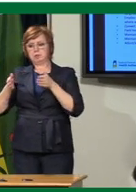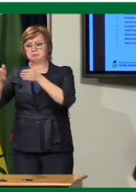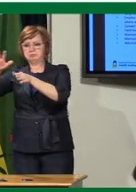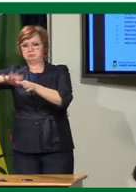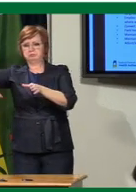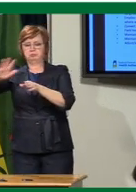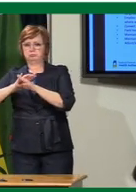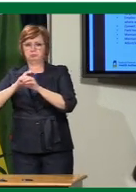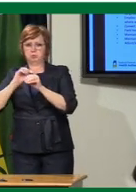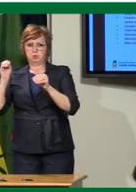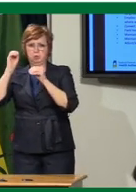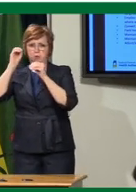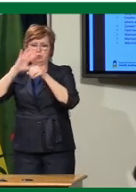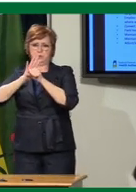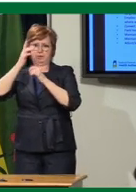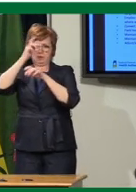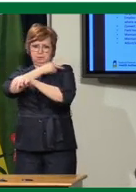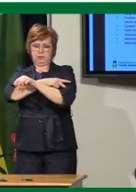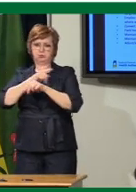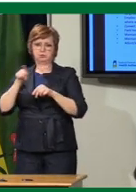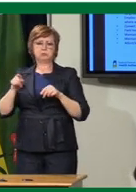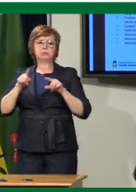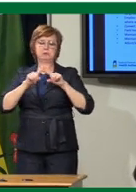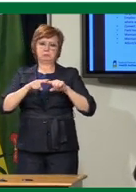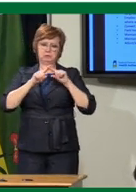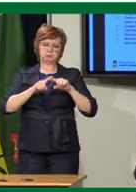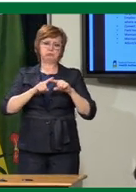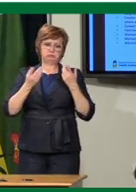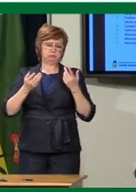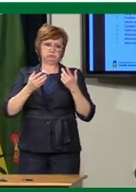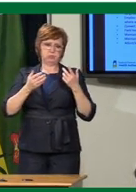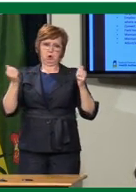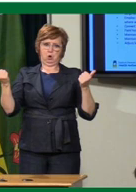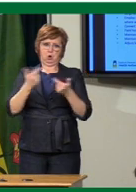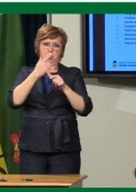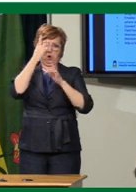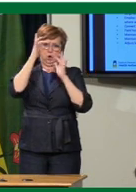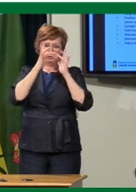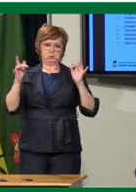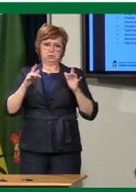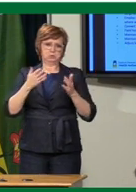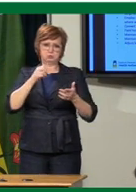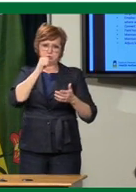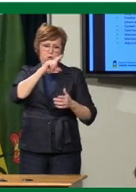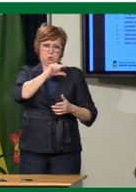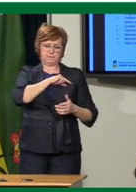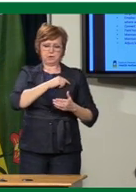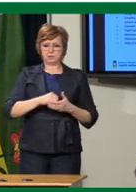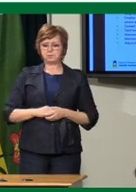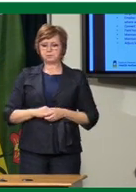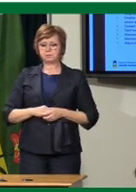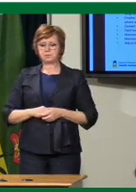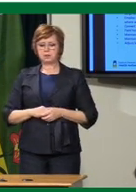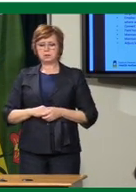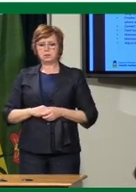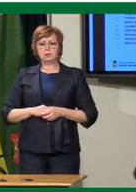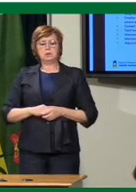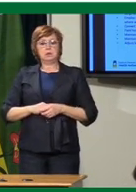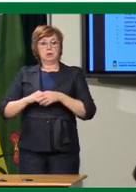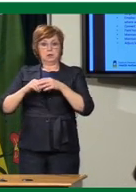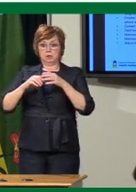increase. Also, we have identified a certain number of hospitals that would convert to alternate level of care